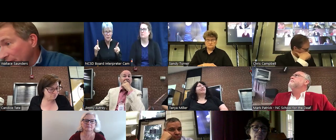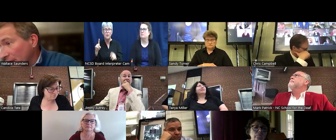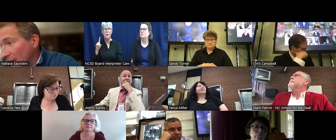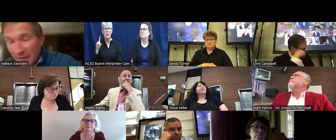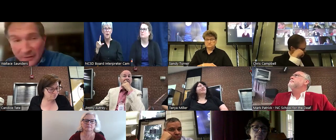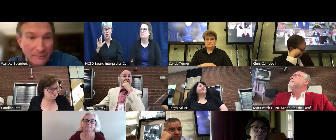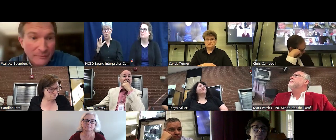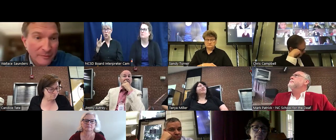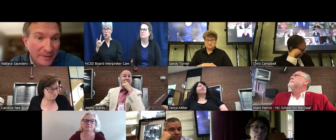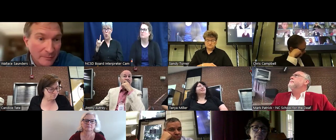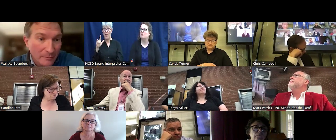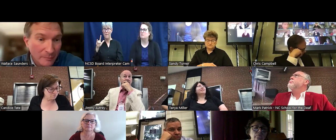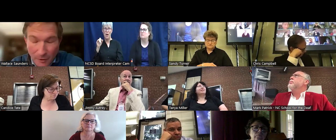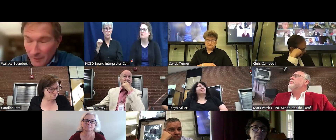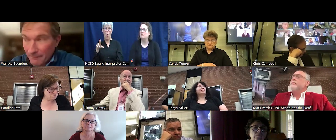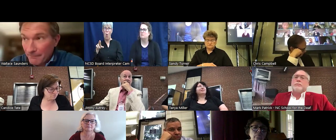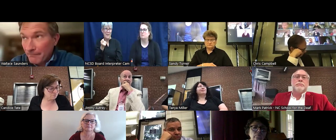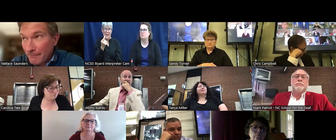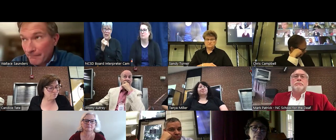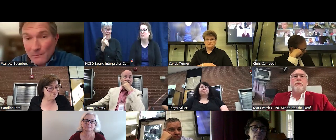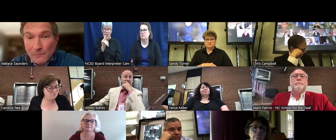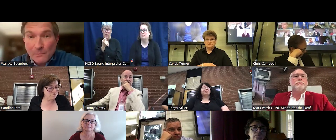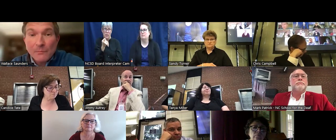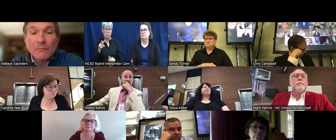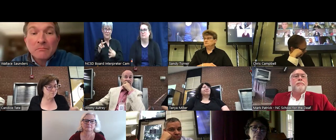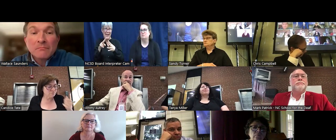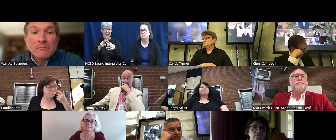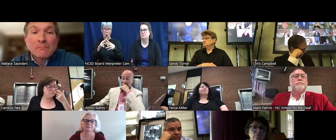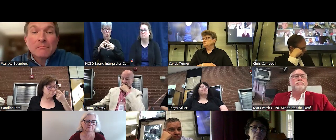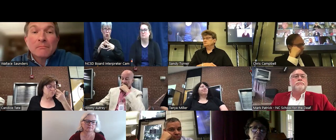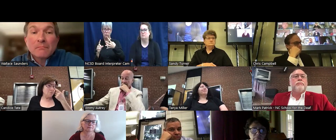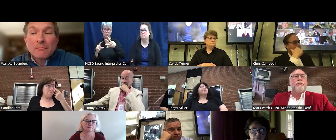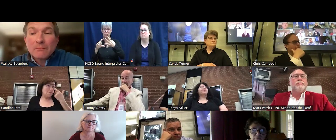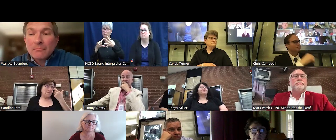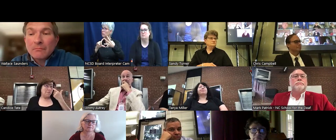or the 11th for me would work.